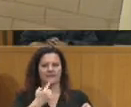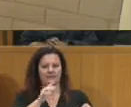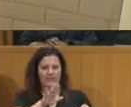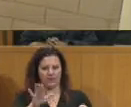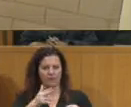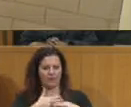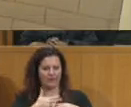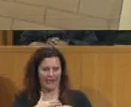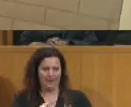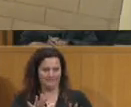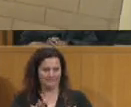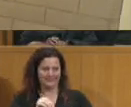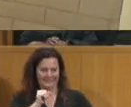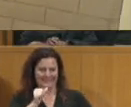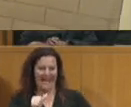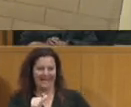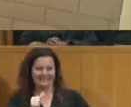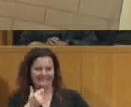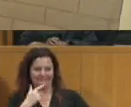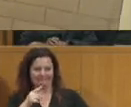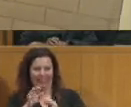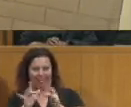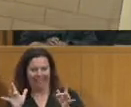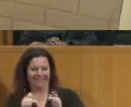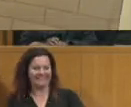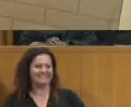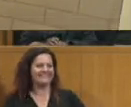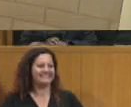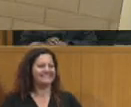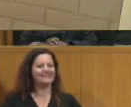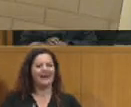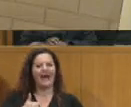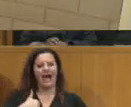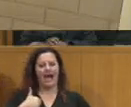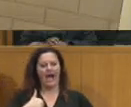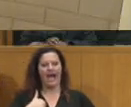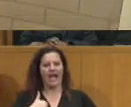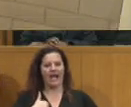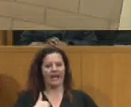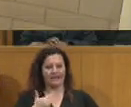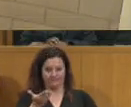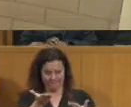I think this is going to be a very family-oriented council this year.